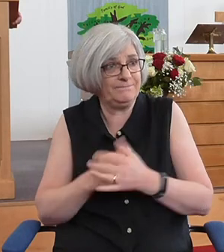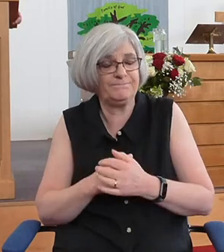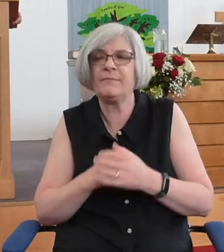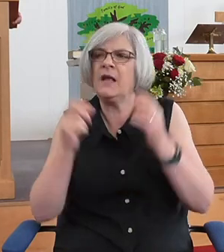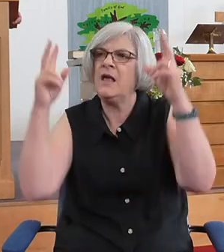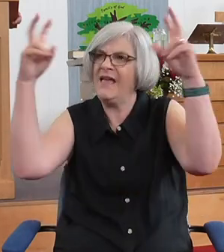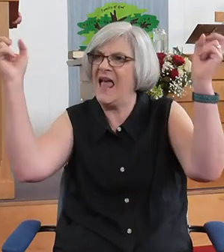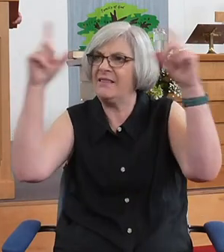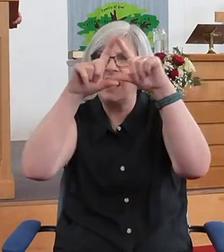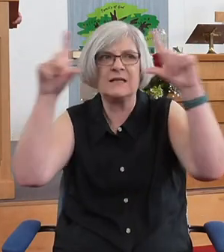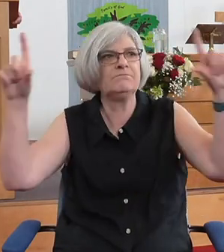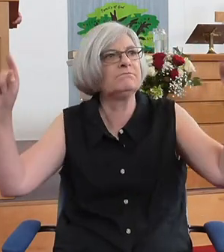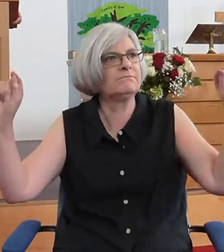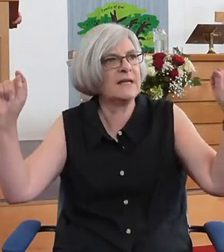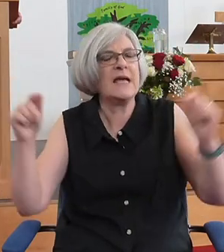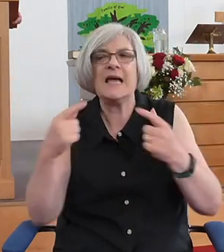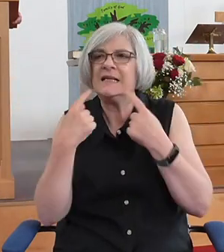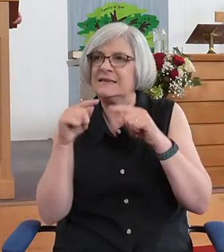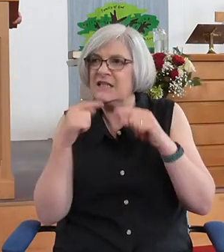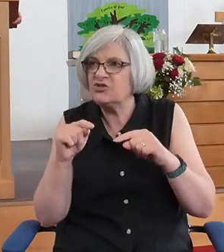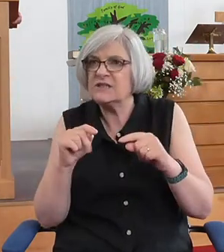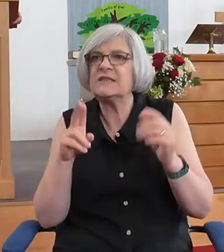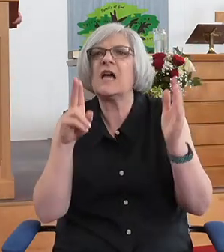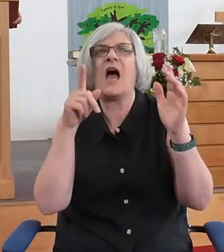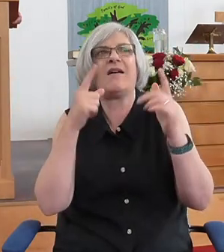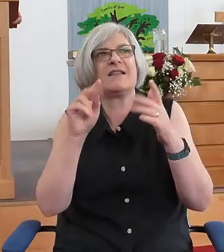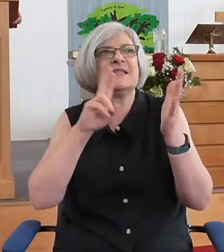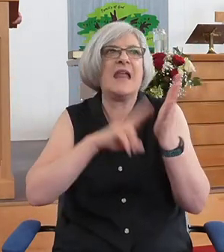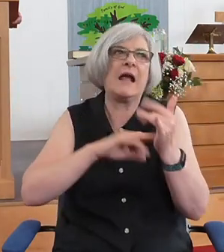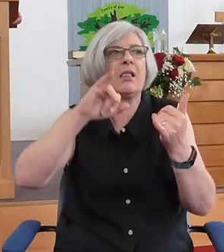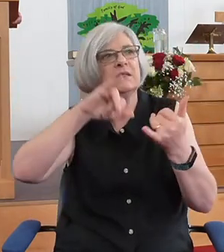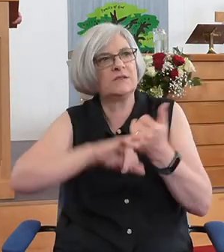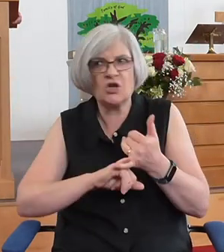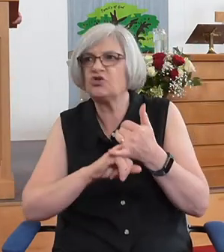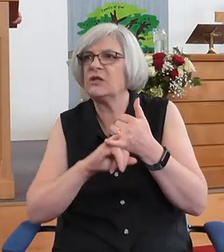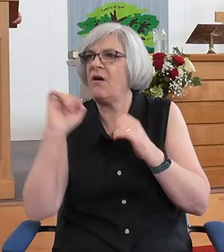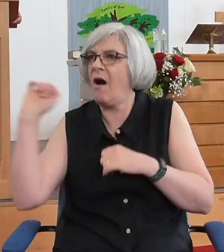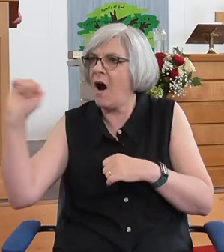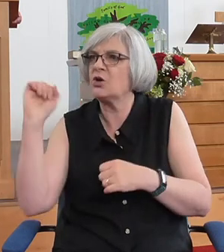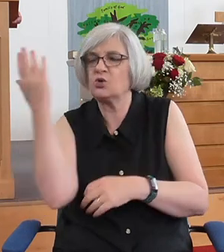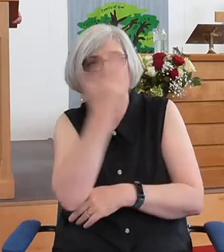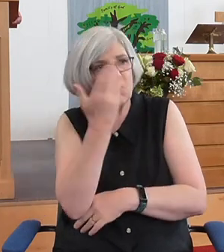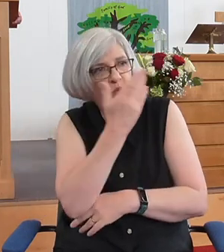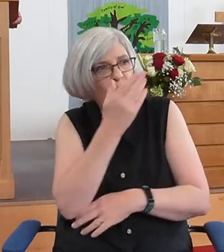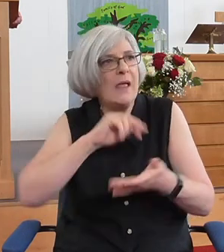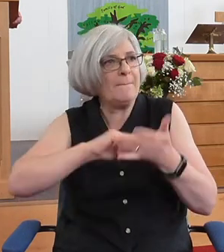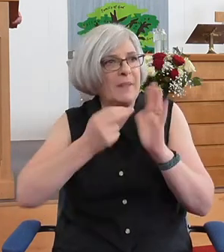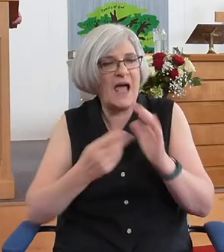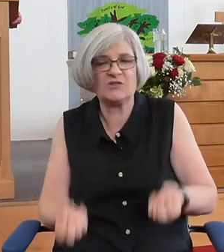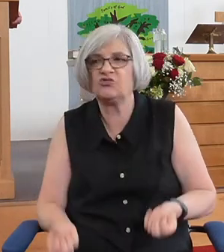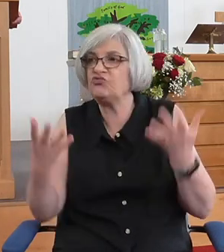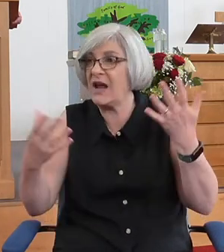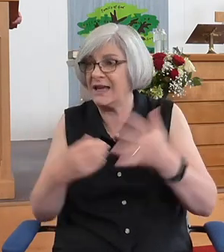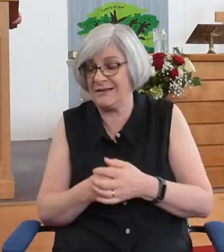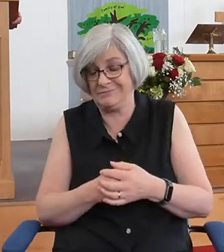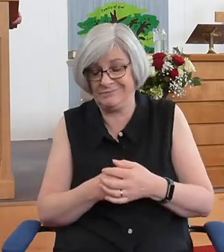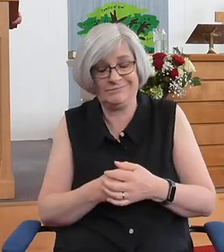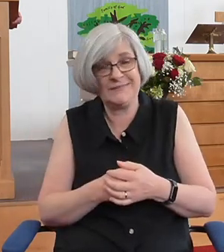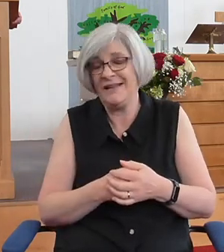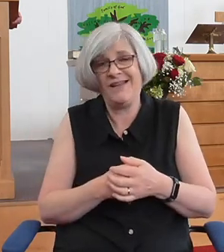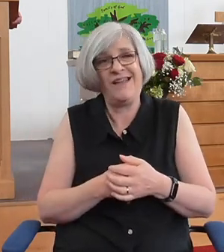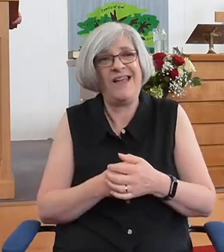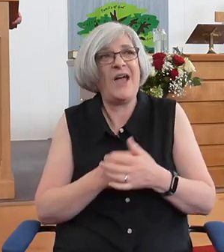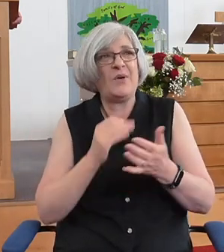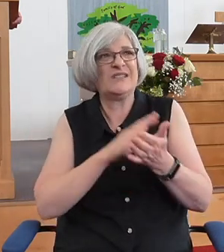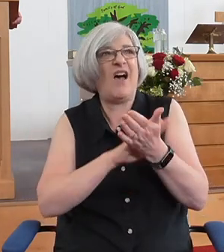was, "The teachers at Nicola Sturgeon's school were planning to go on strike." Of course, it wasn't